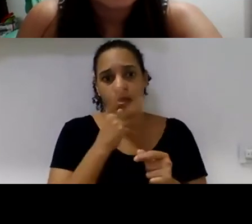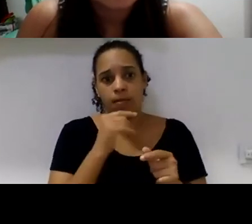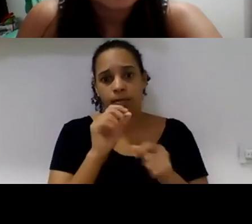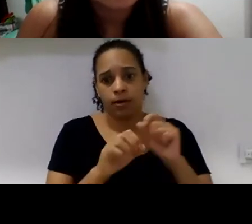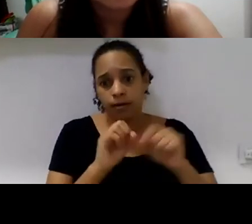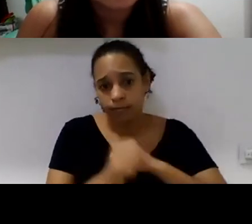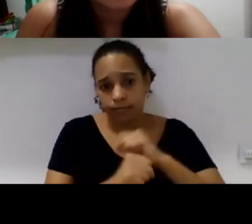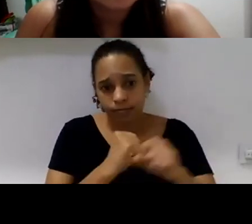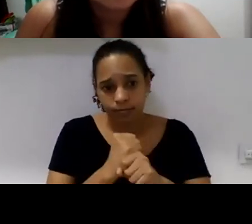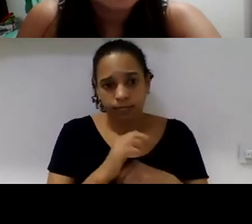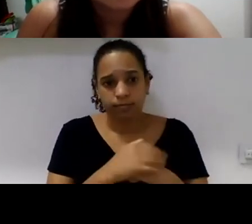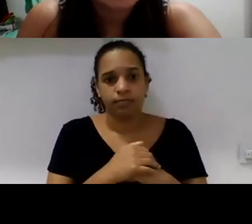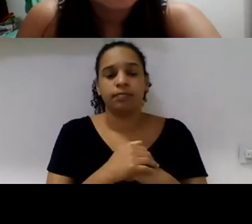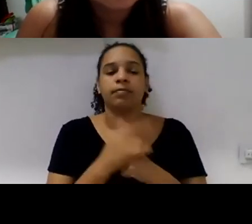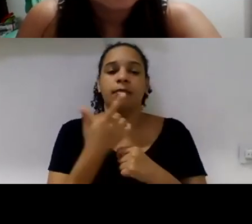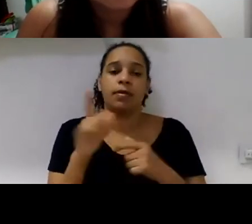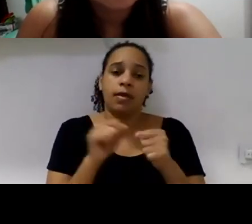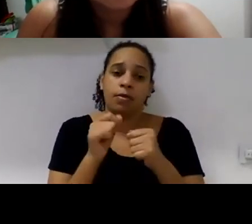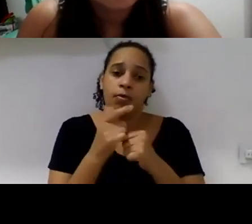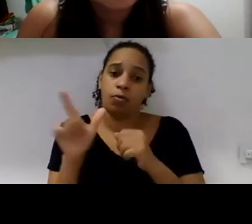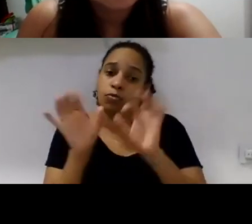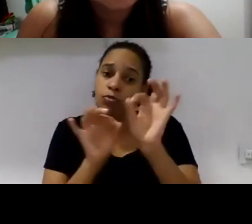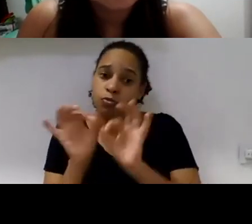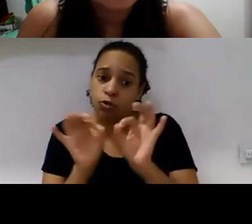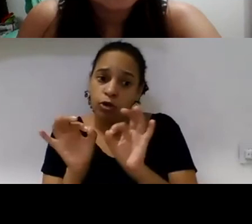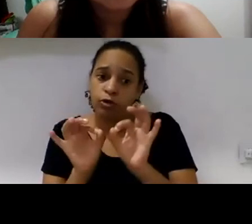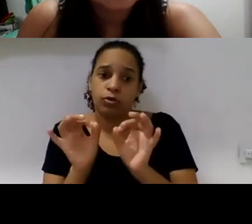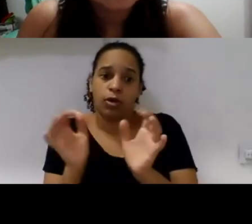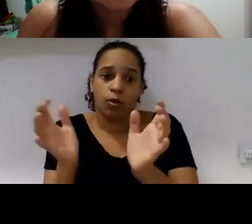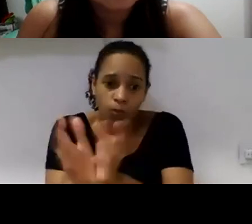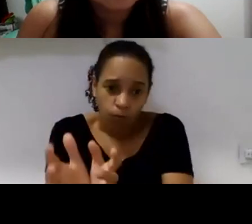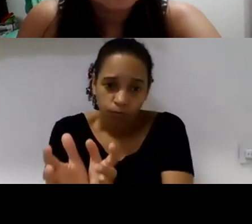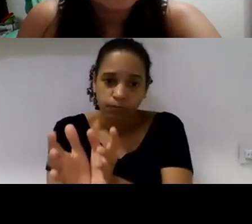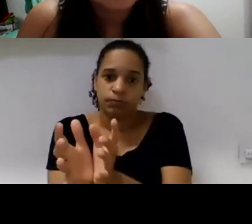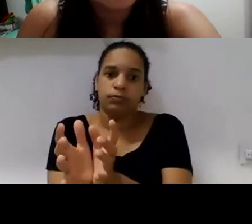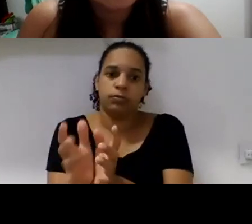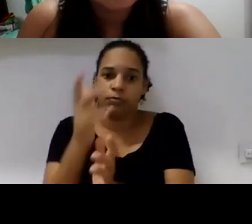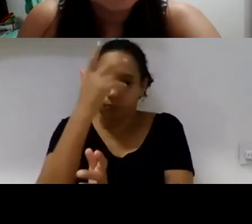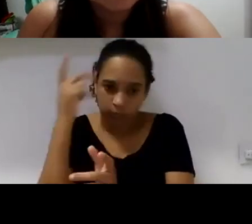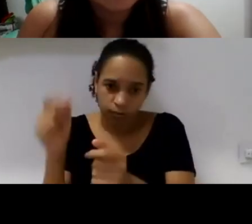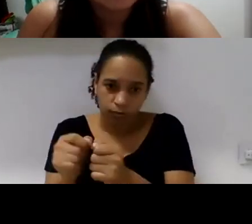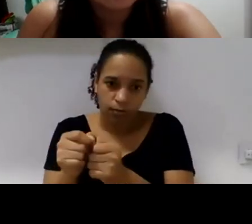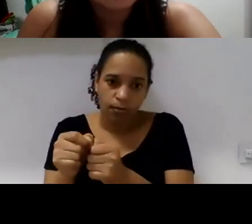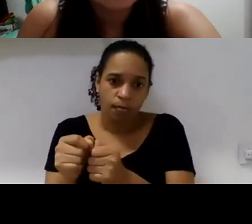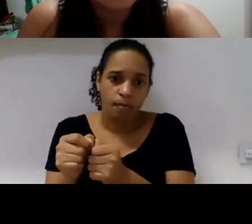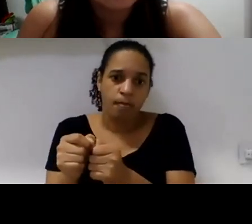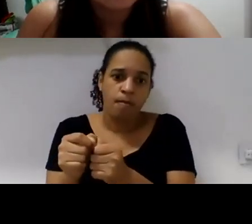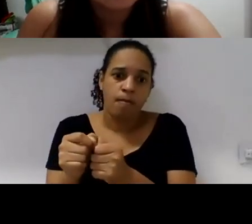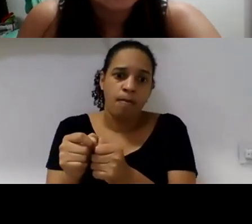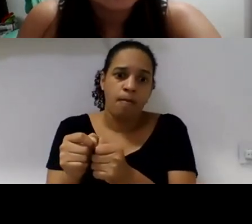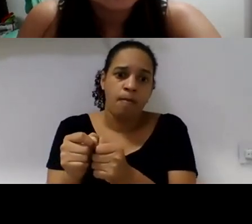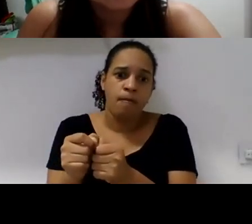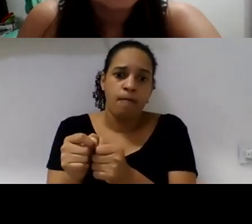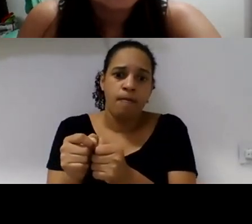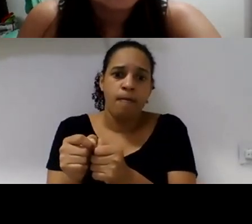that they're dissatisfied, like you might be disabled people that find that the people that